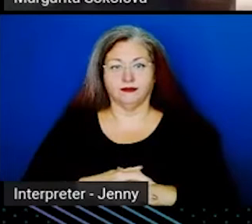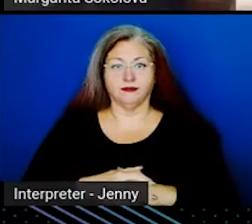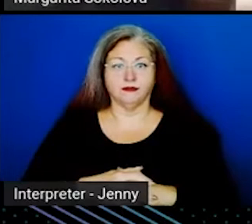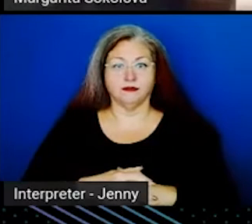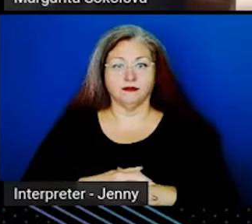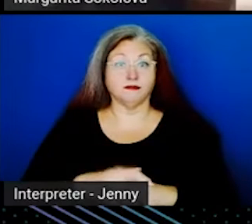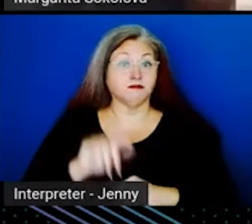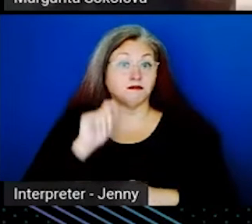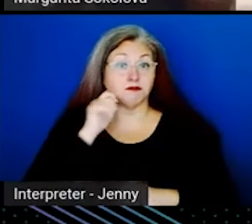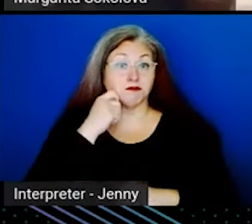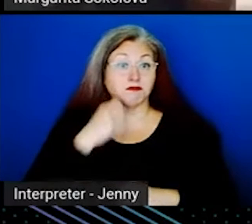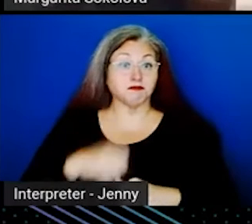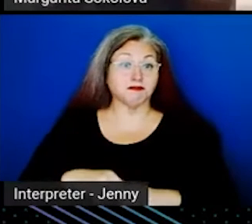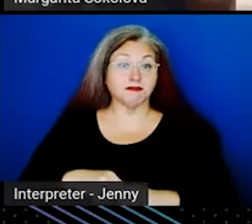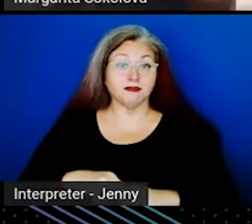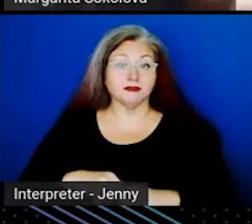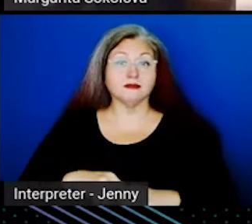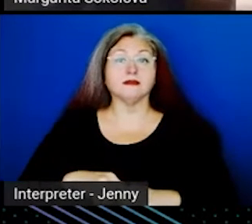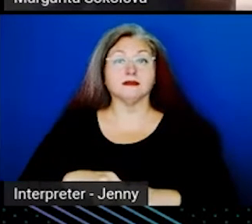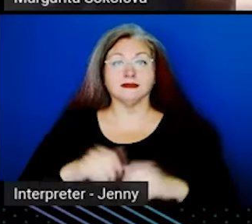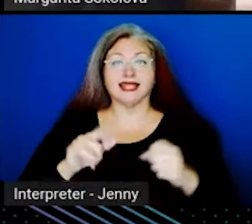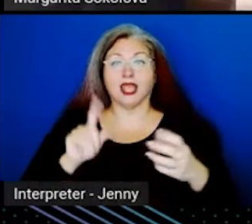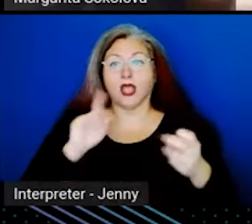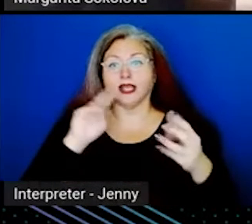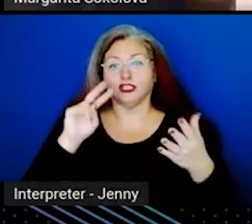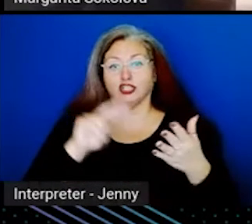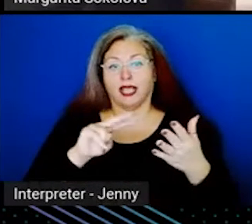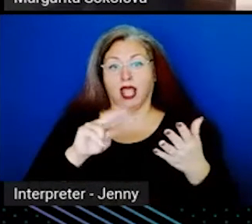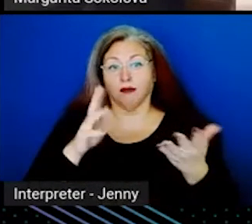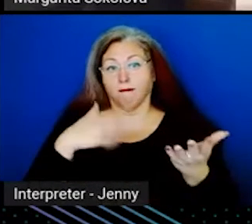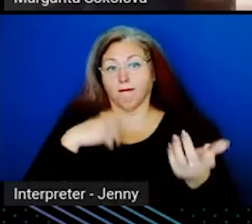Cool. And then I can check out my change.